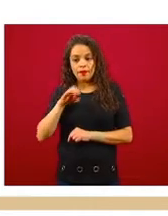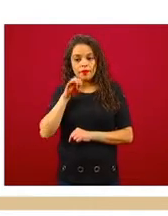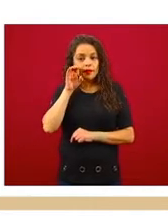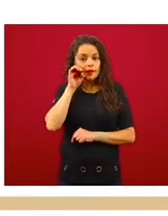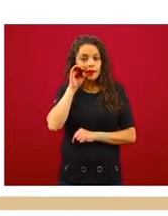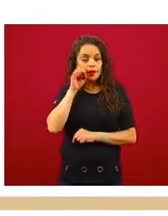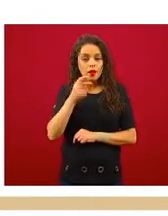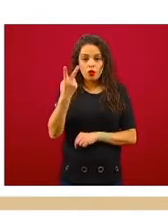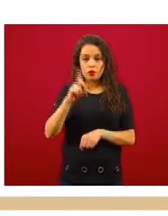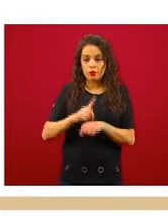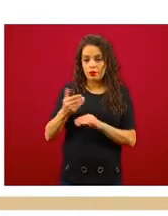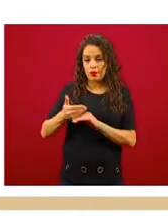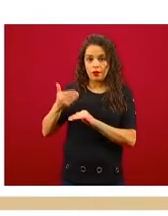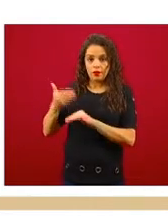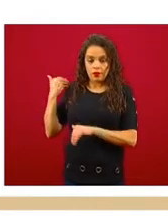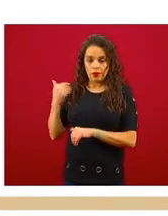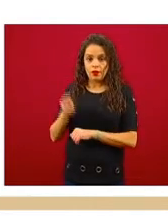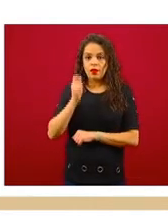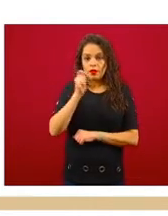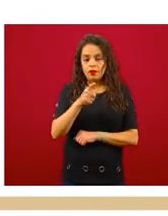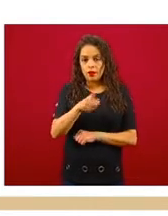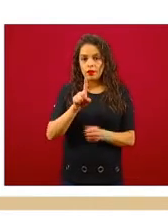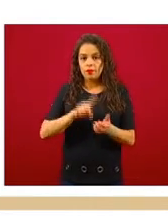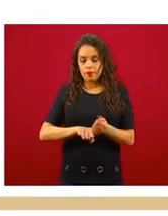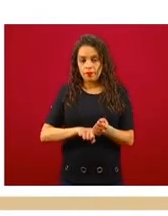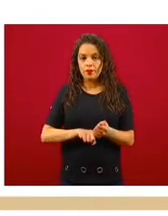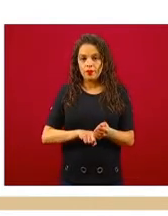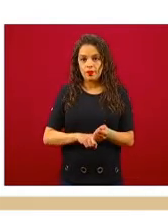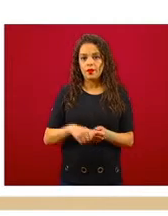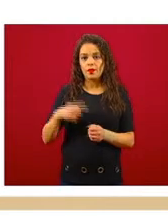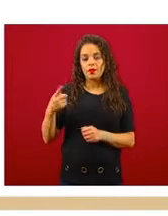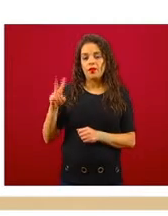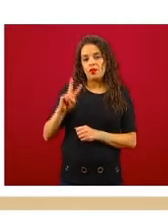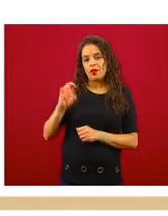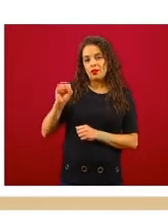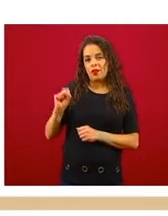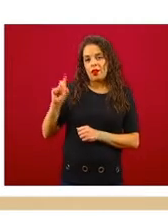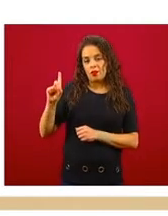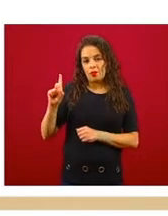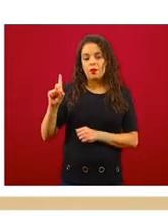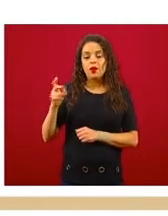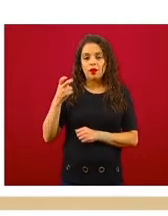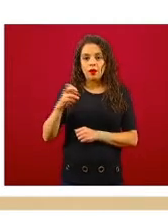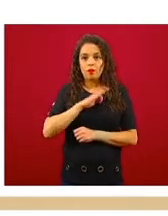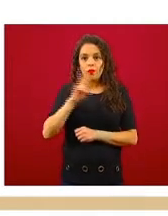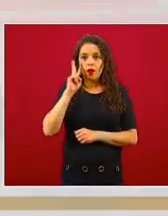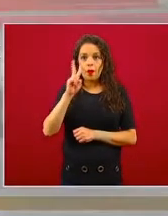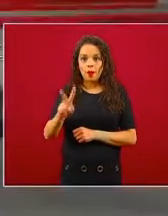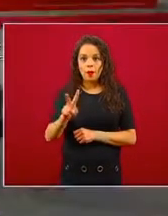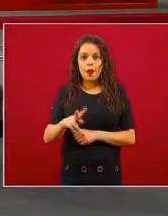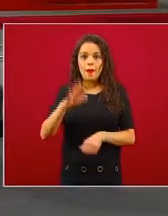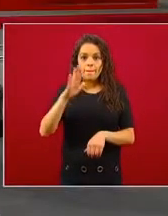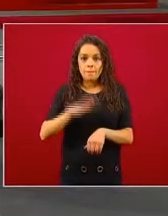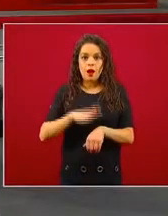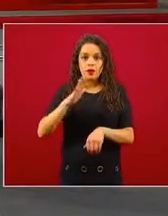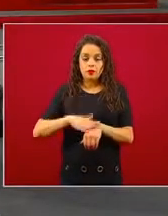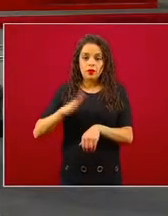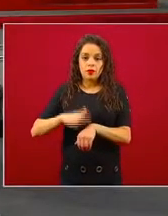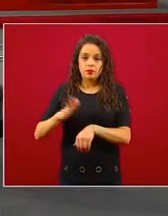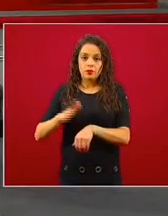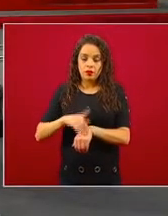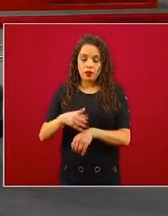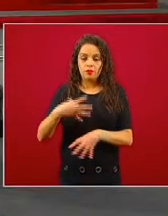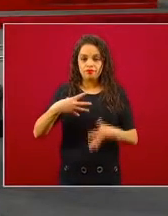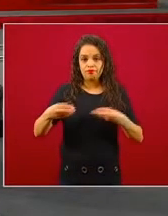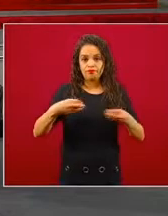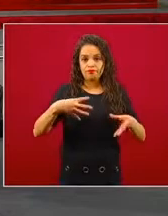in the previos, lower que part, you see the representaban, ya orange bars decíamos, un has poco also más de gone up a actividad de little bit fin in the de last semana y que couple ahora of days empezamos a ver ya una actividad because those are people who may have más presented with apegada a lo que symptoms está over